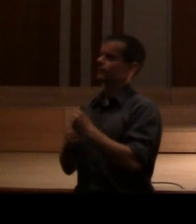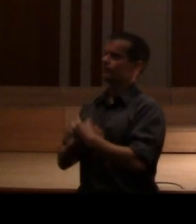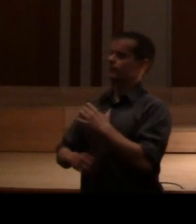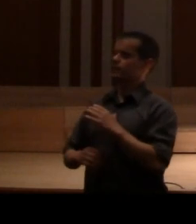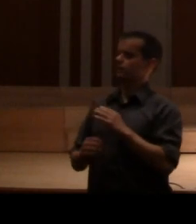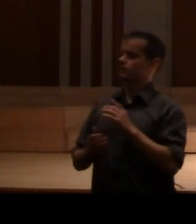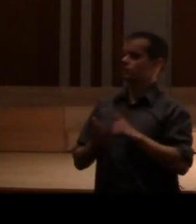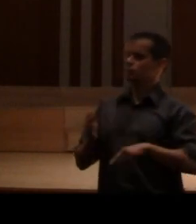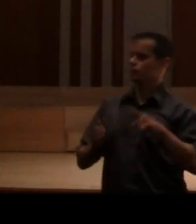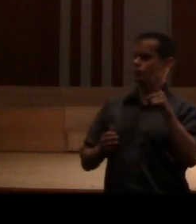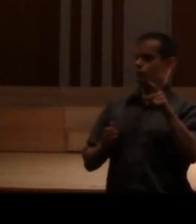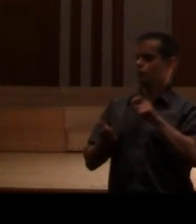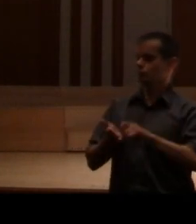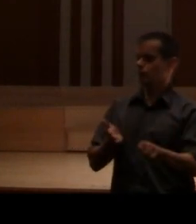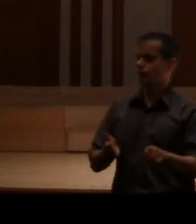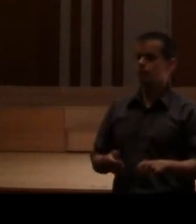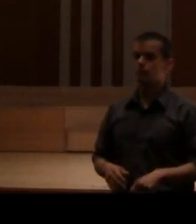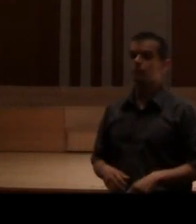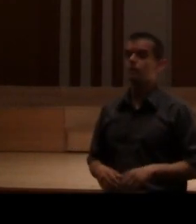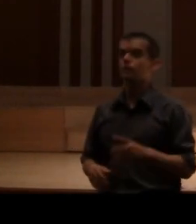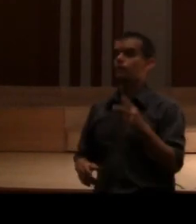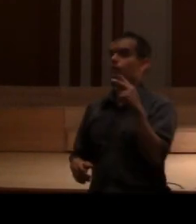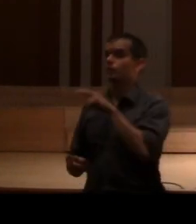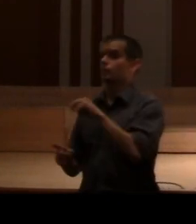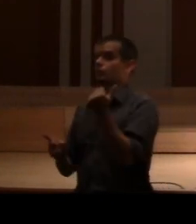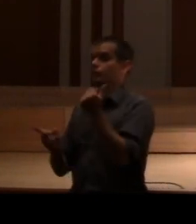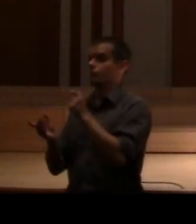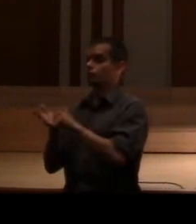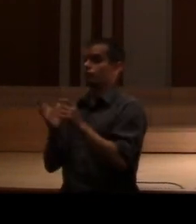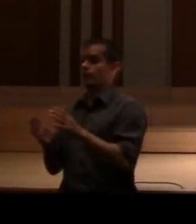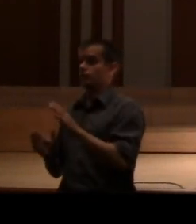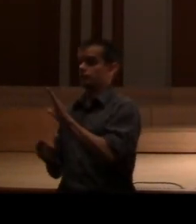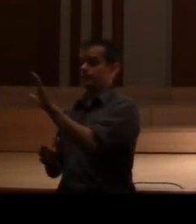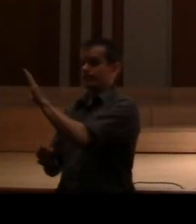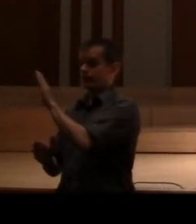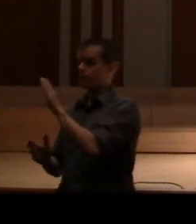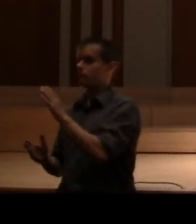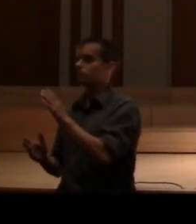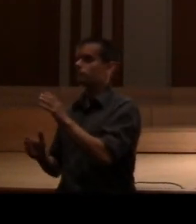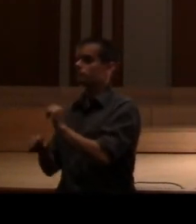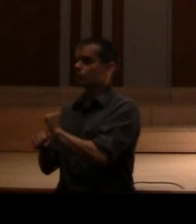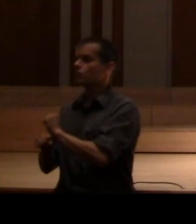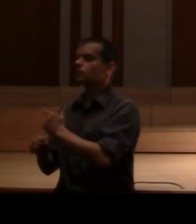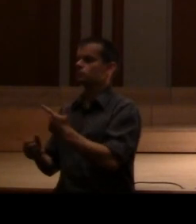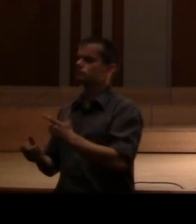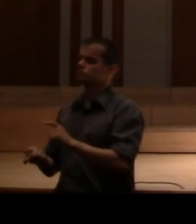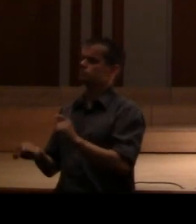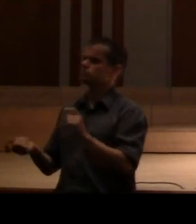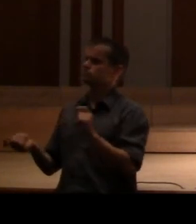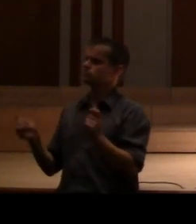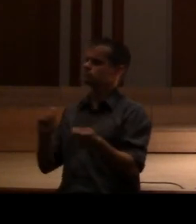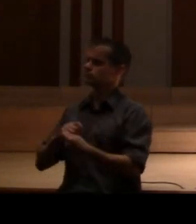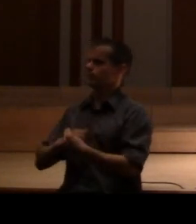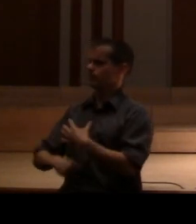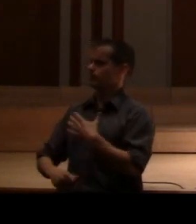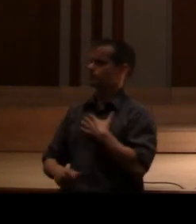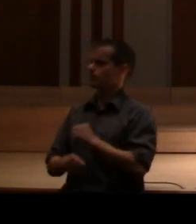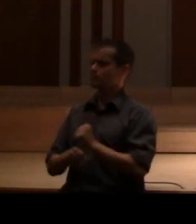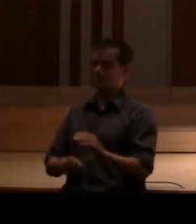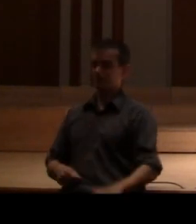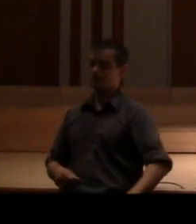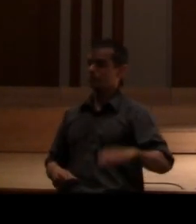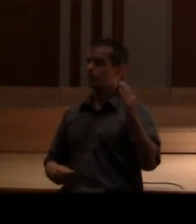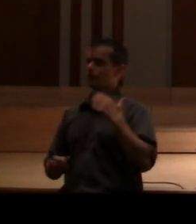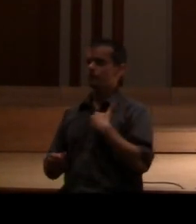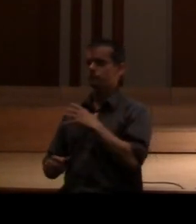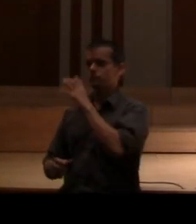what other authors have written has really shaped my writing a lot, I would say, especially as I was growing up, because I was such a huge fan